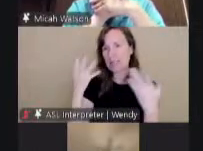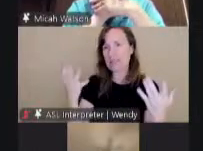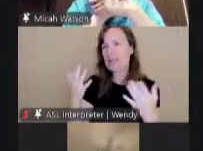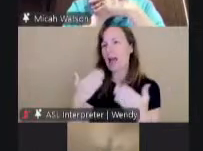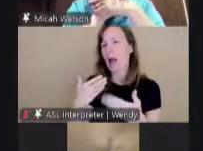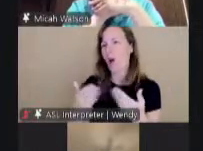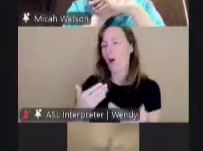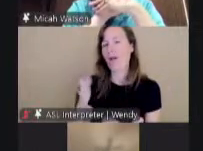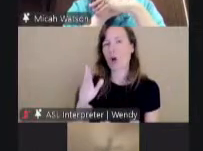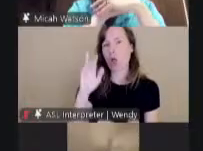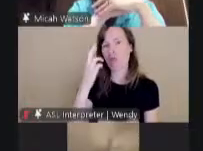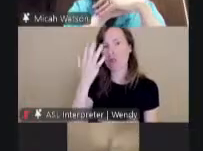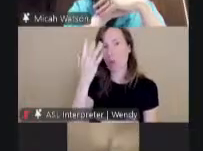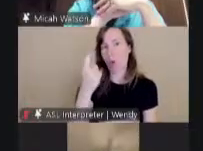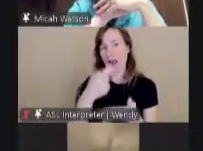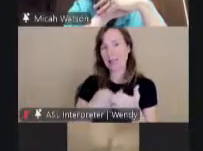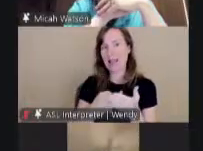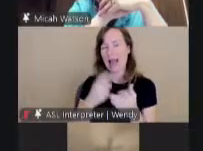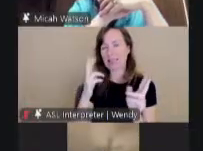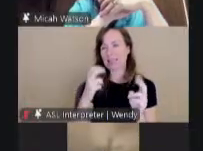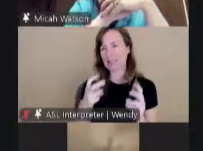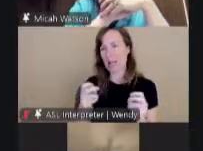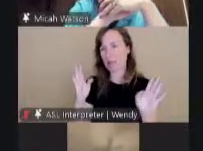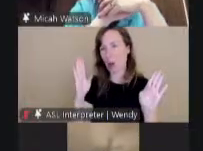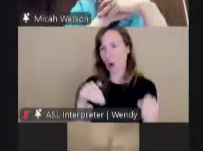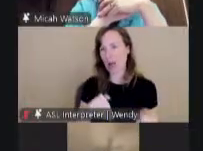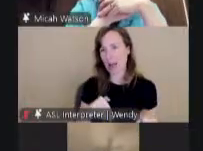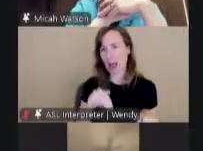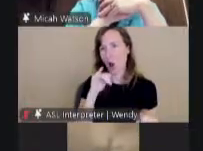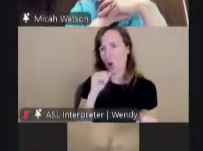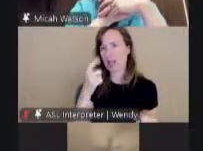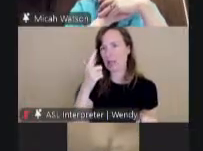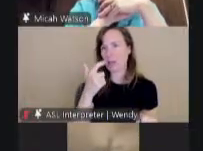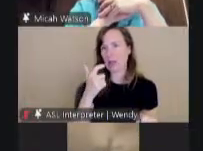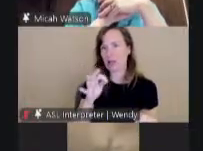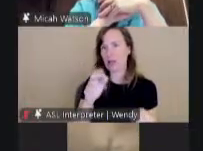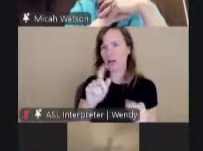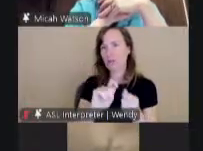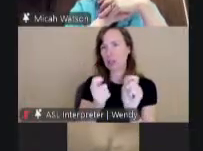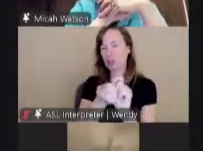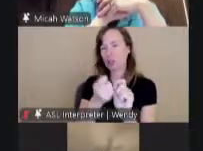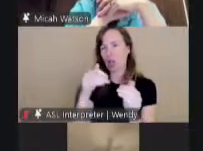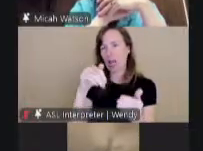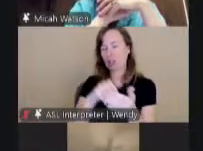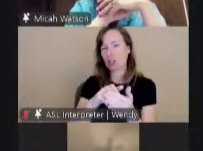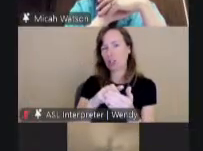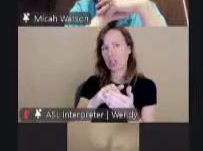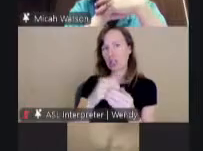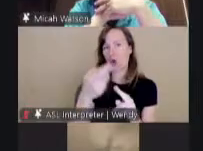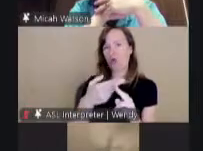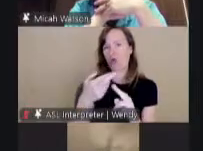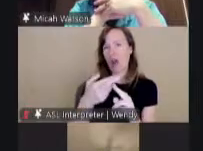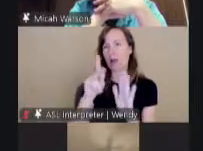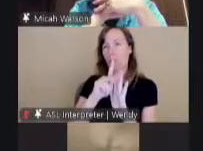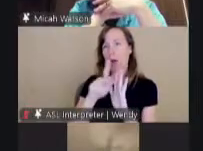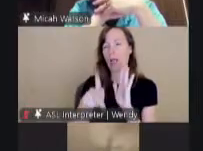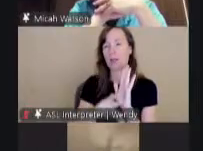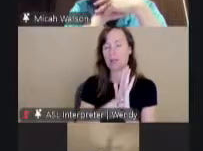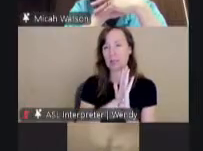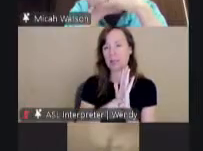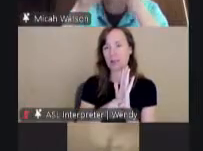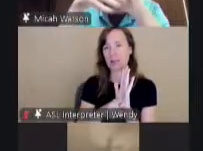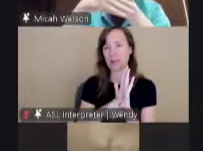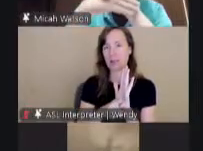their tax assessment went down so much is because of the change in rental policy,